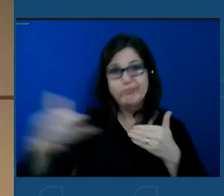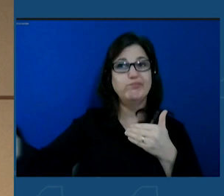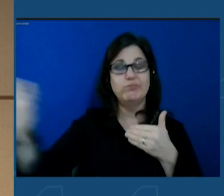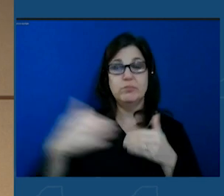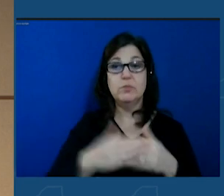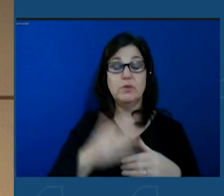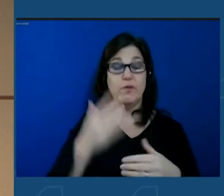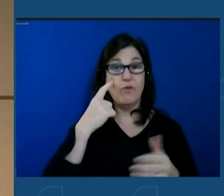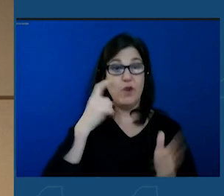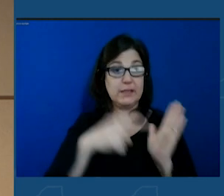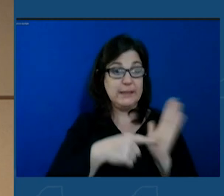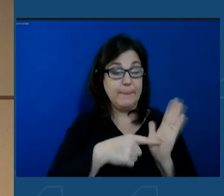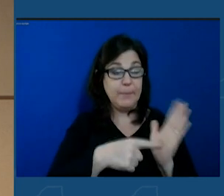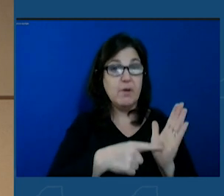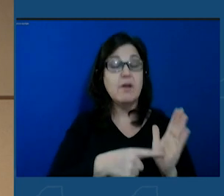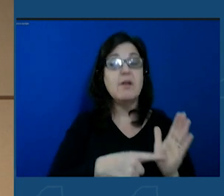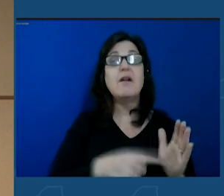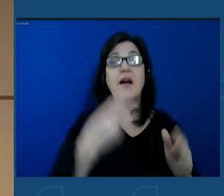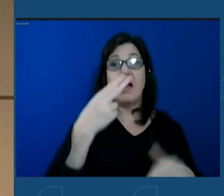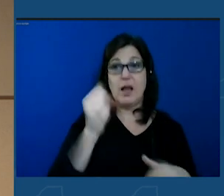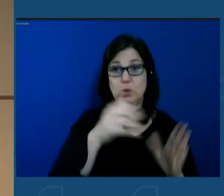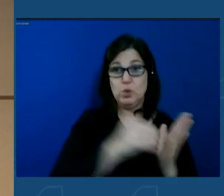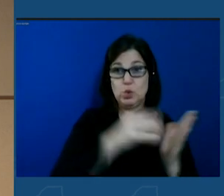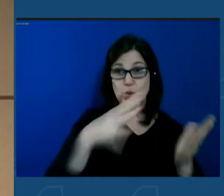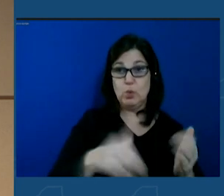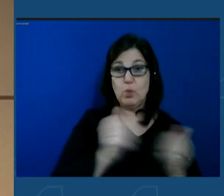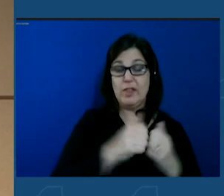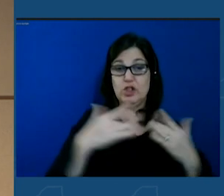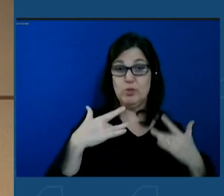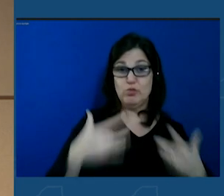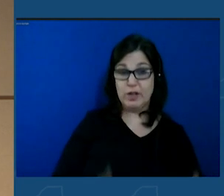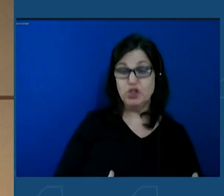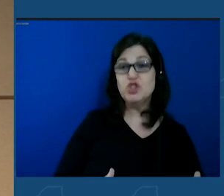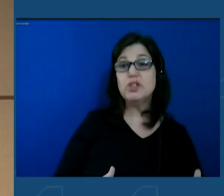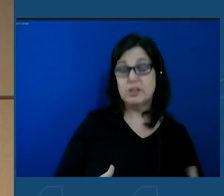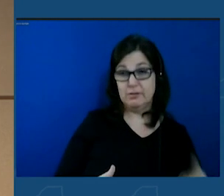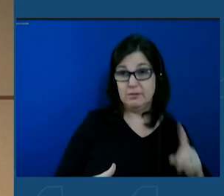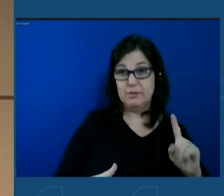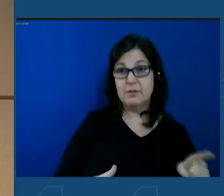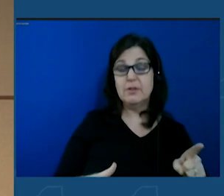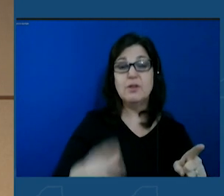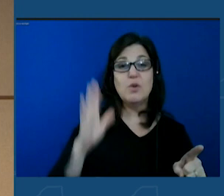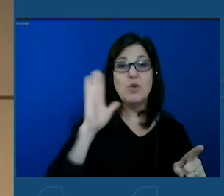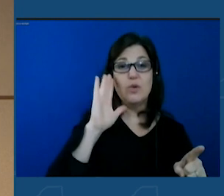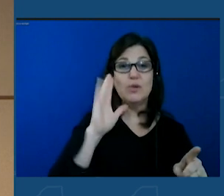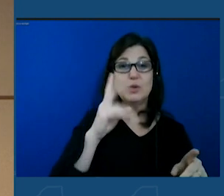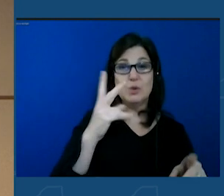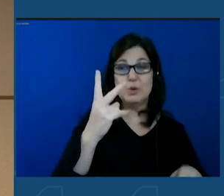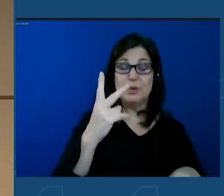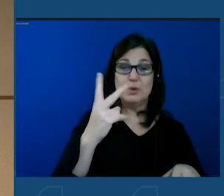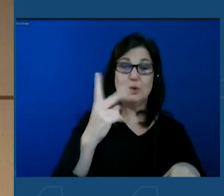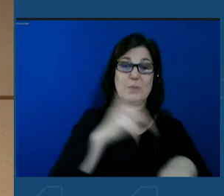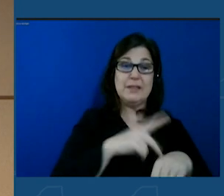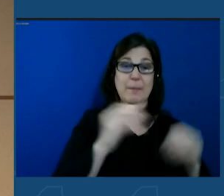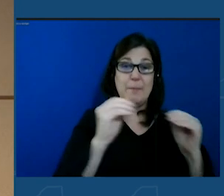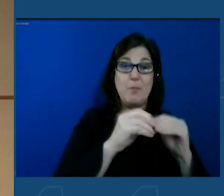school students with depression are more than 2 times as likely to drop out of school than their